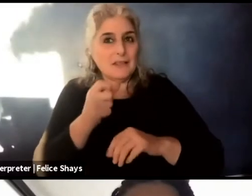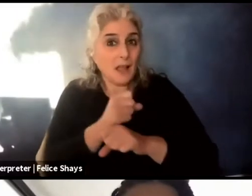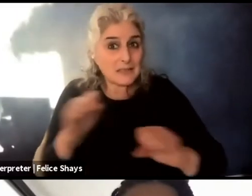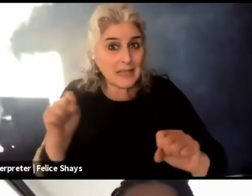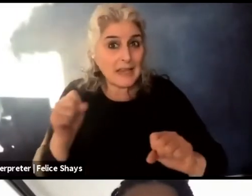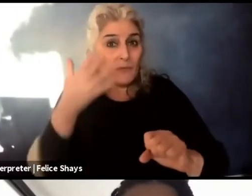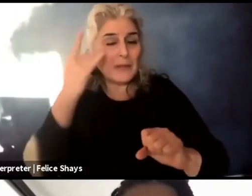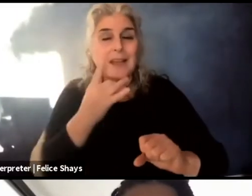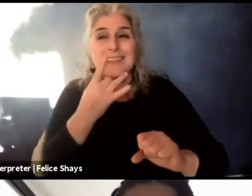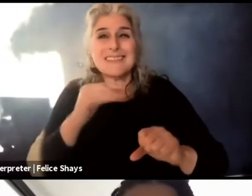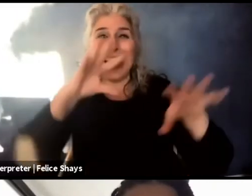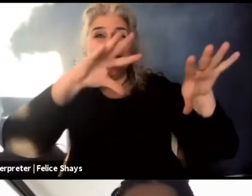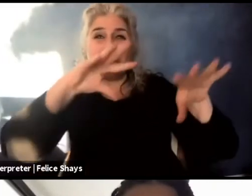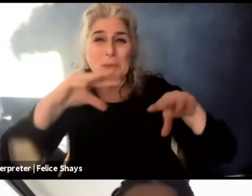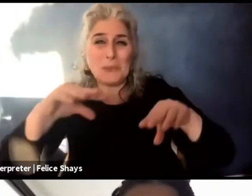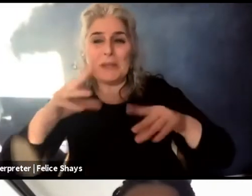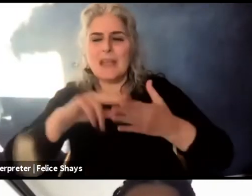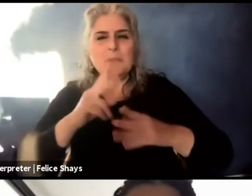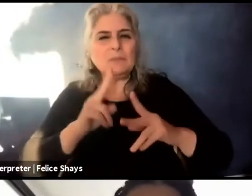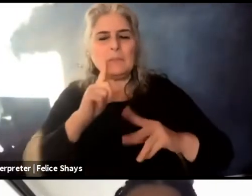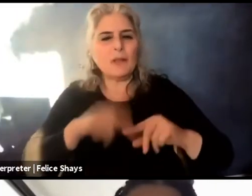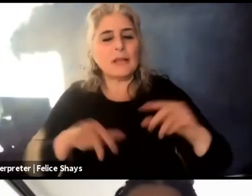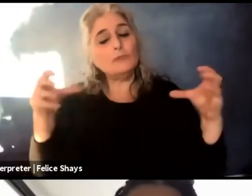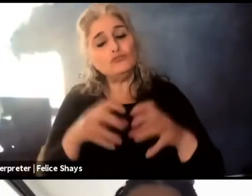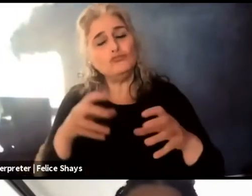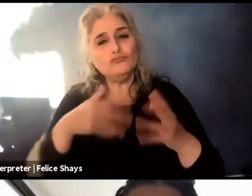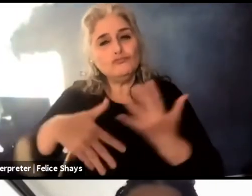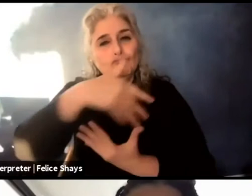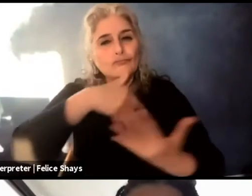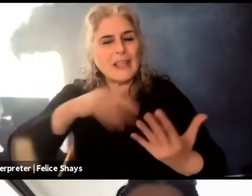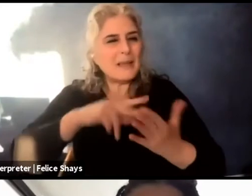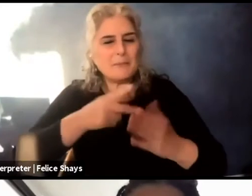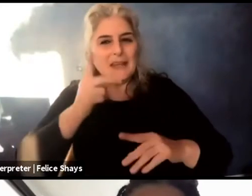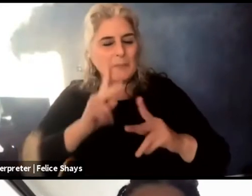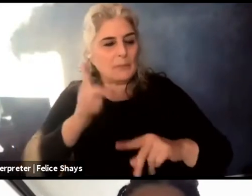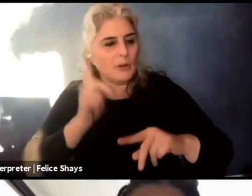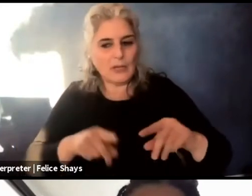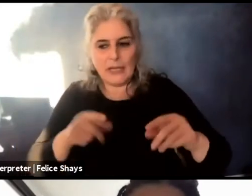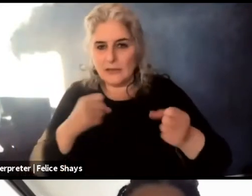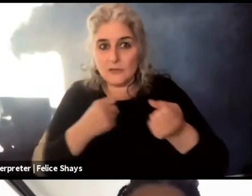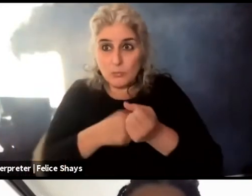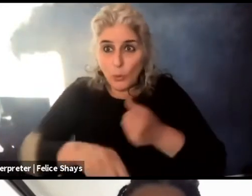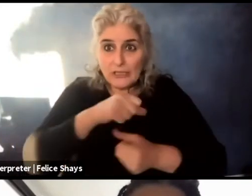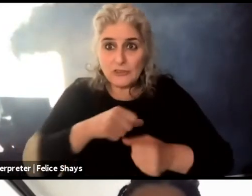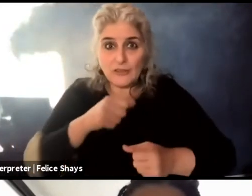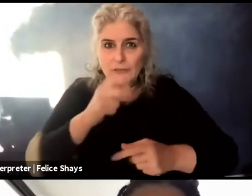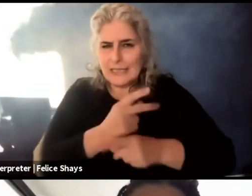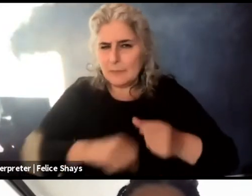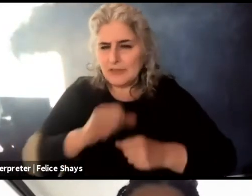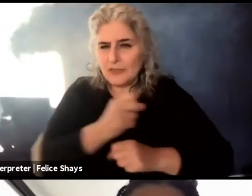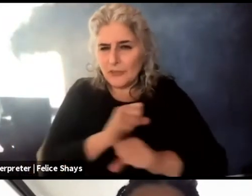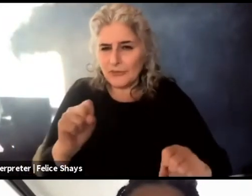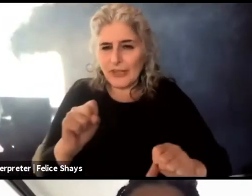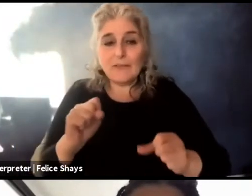not as well lit. The communities couldn't gather in a way to like kind of look out for each other. And so like that